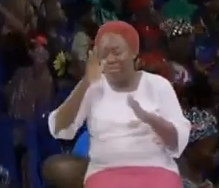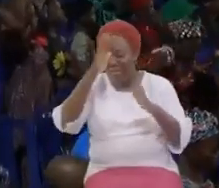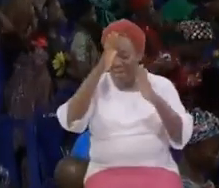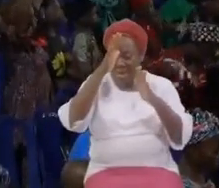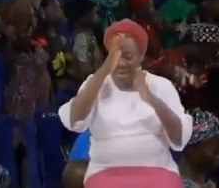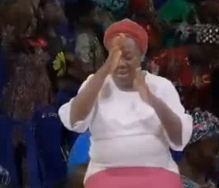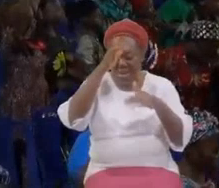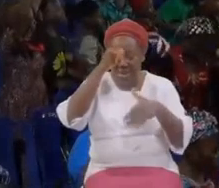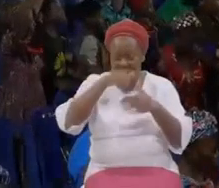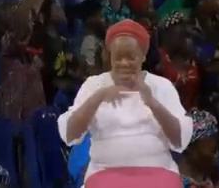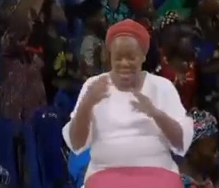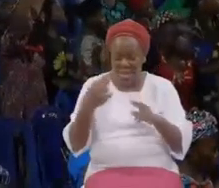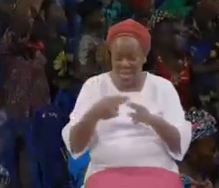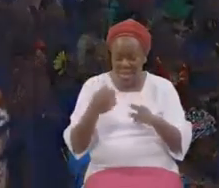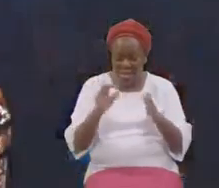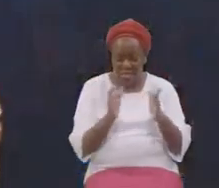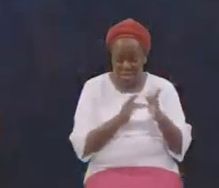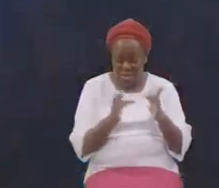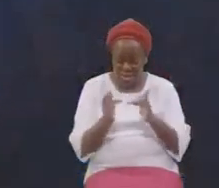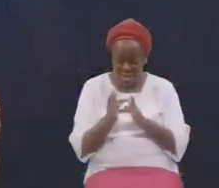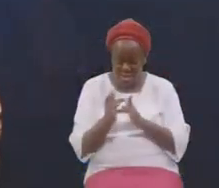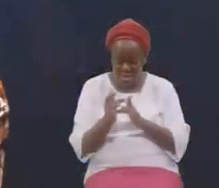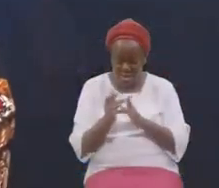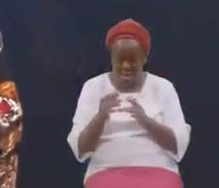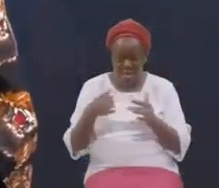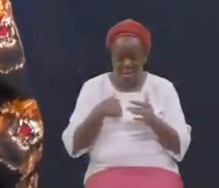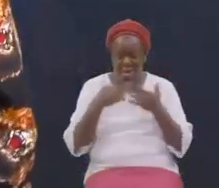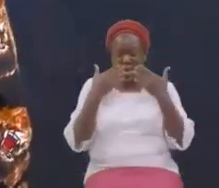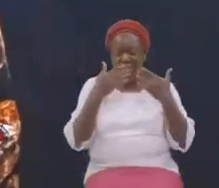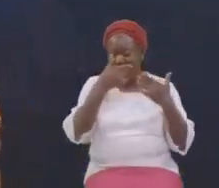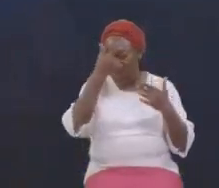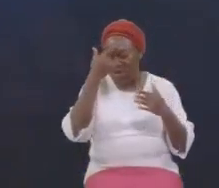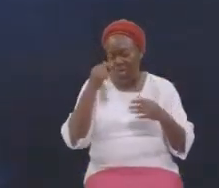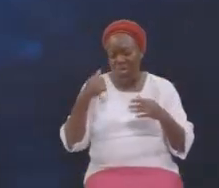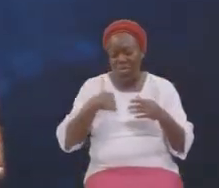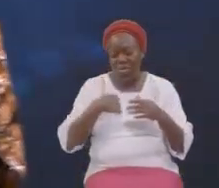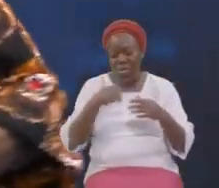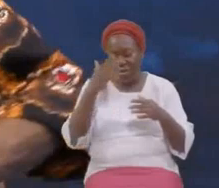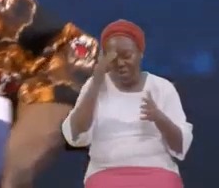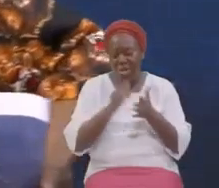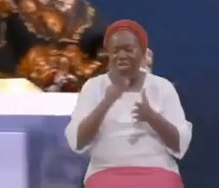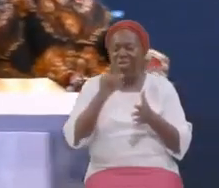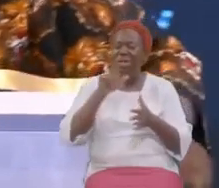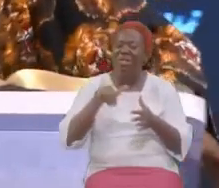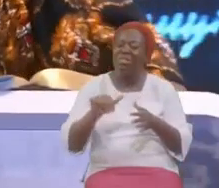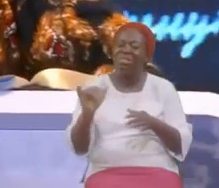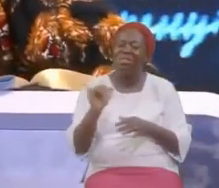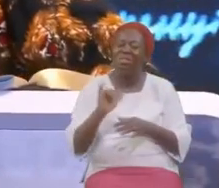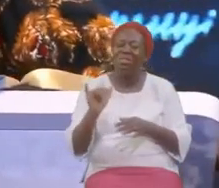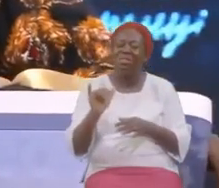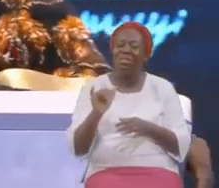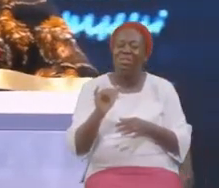of Jesus, we thank you because we know you're still the same. And because you are the